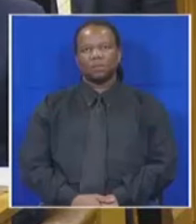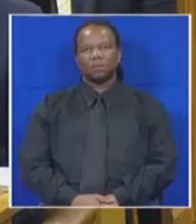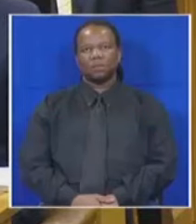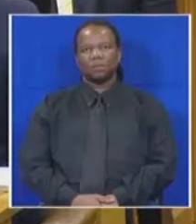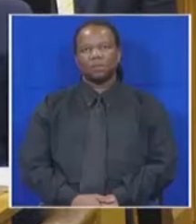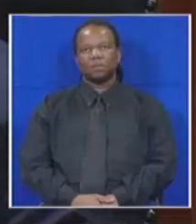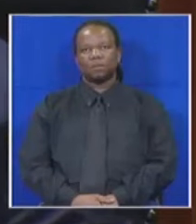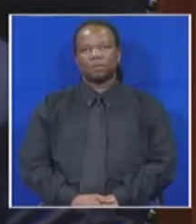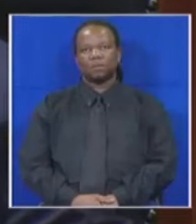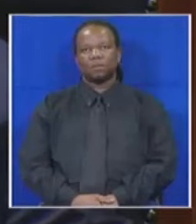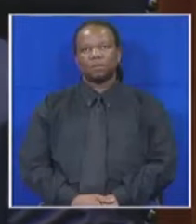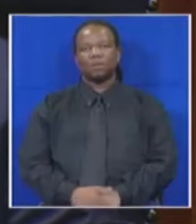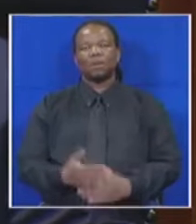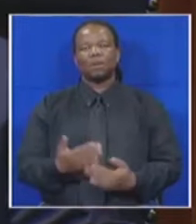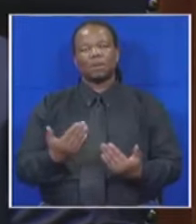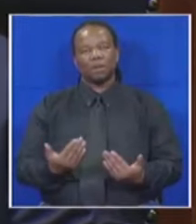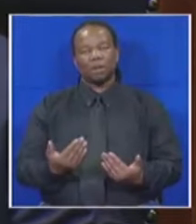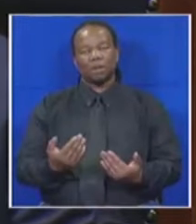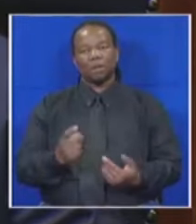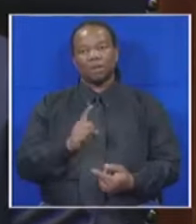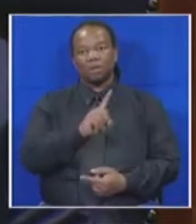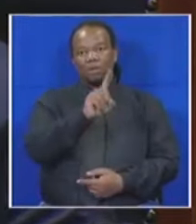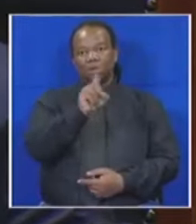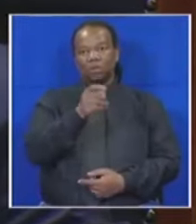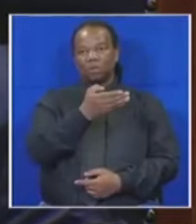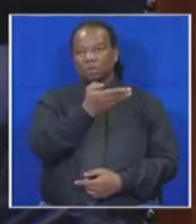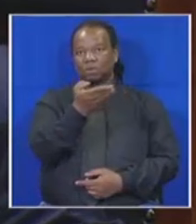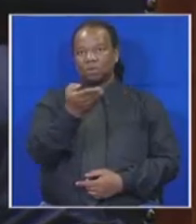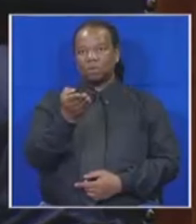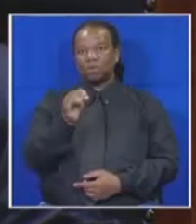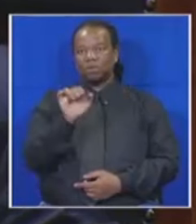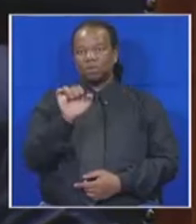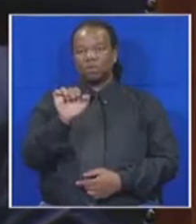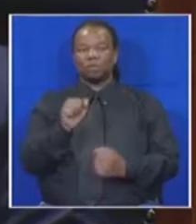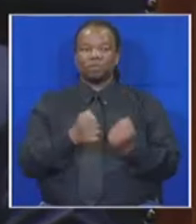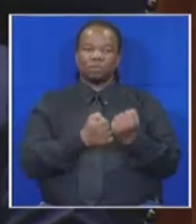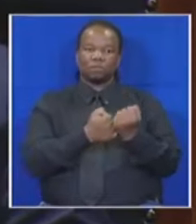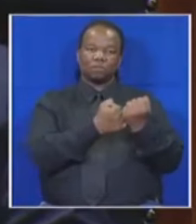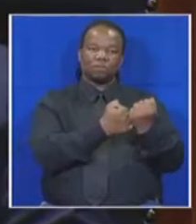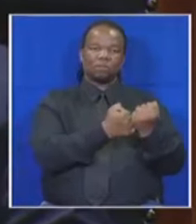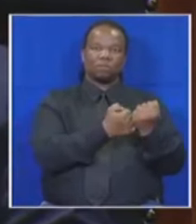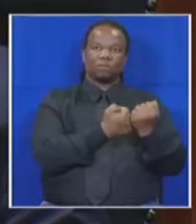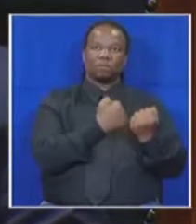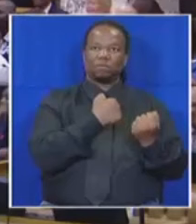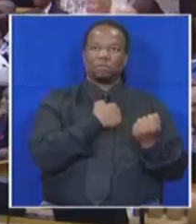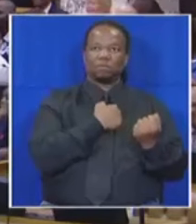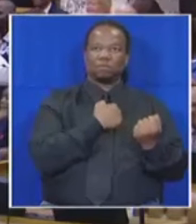I now put the question. Those in favor say aye.